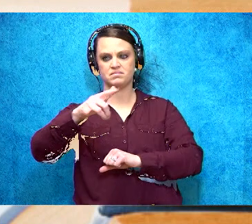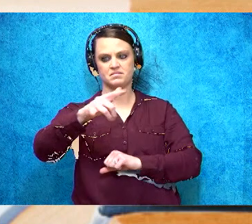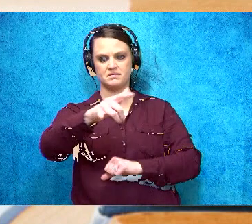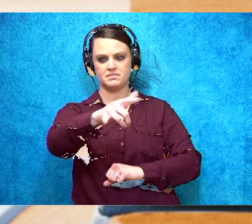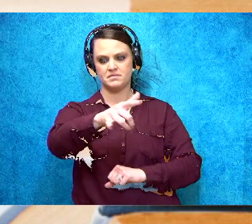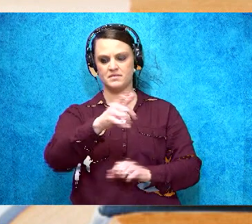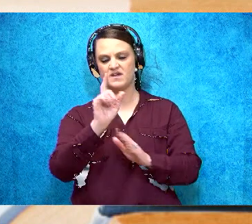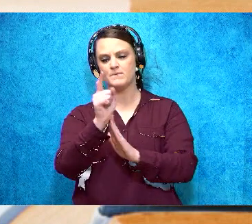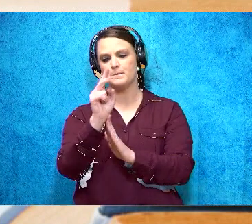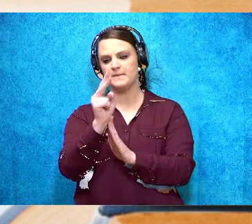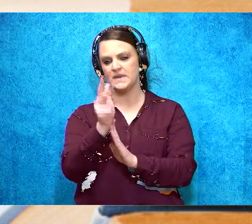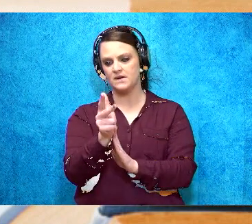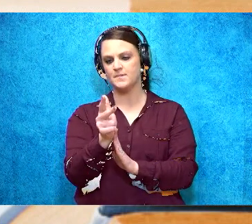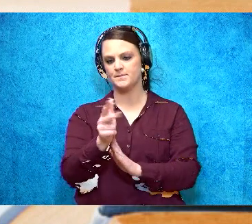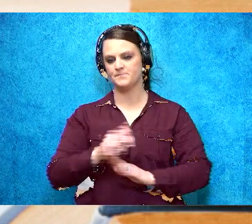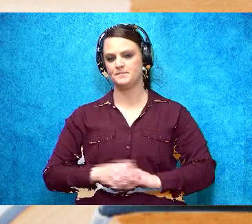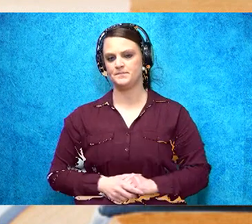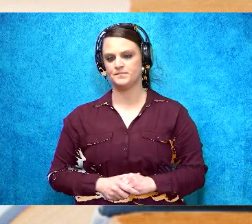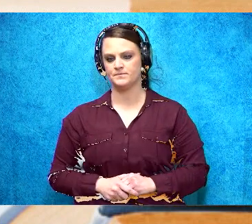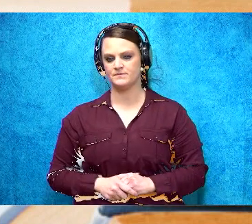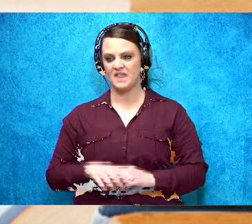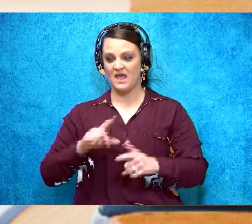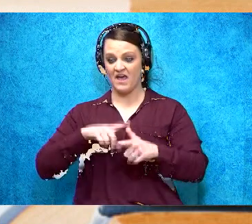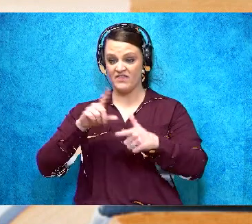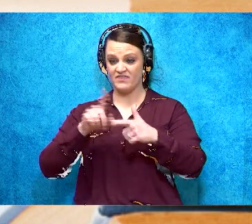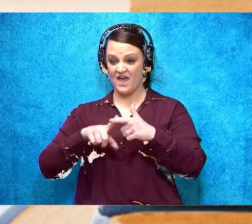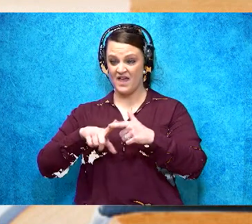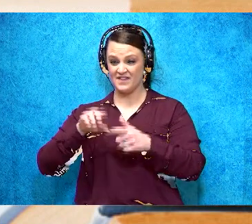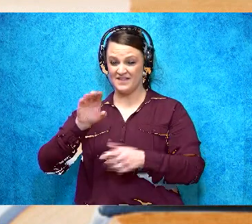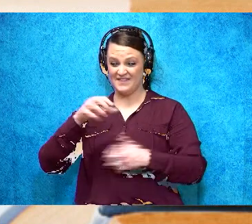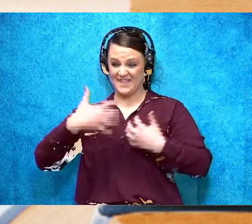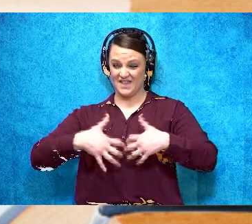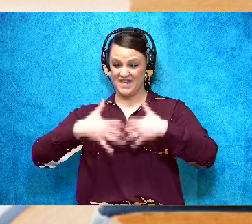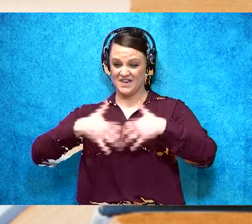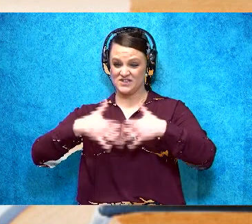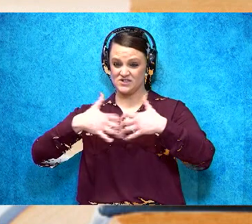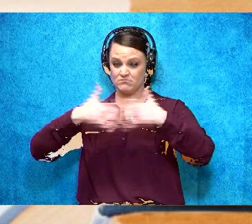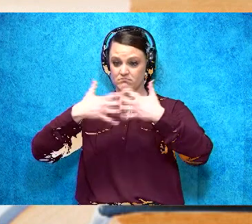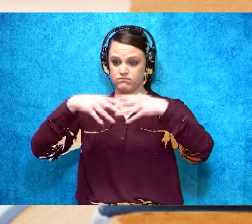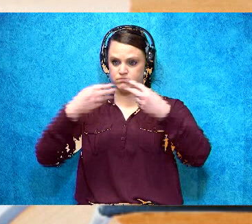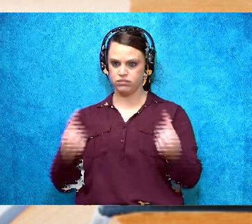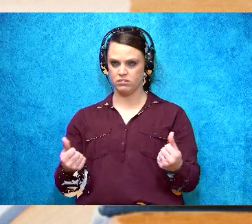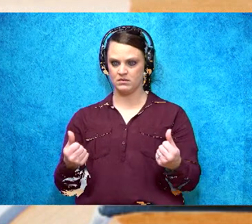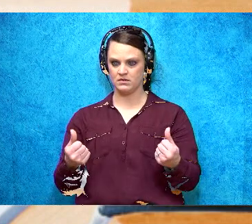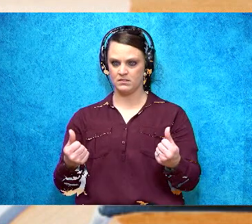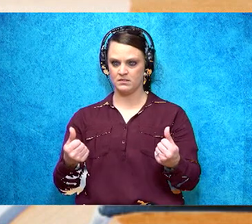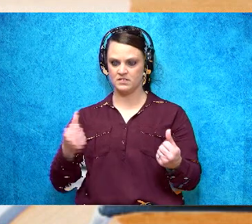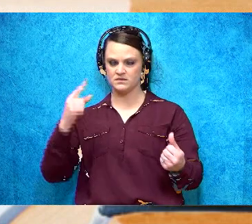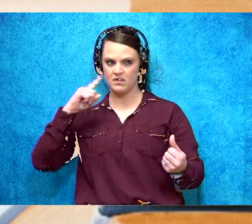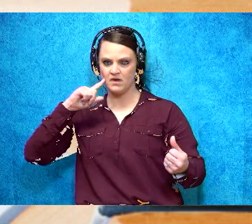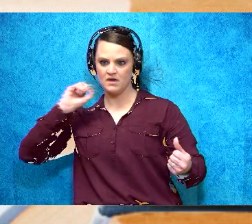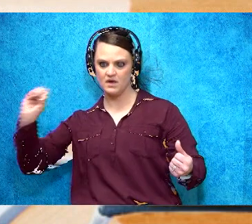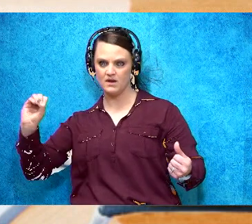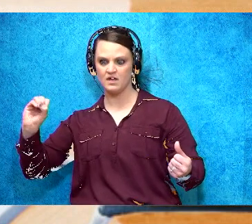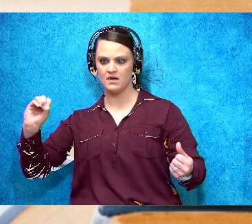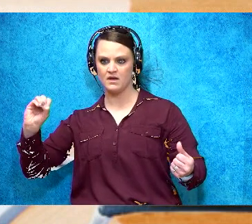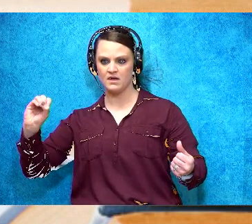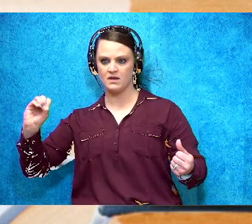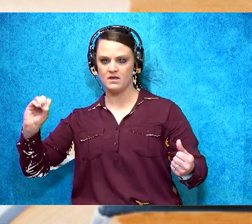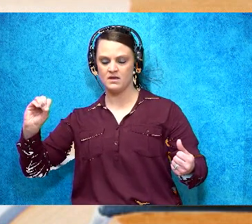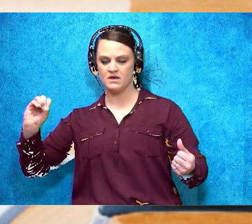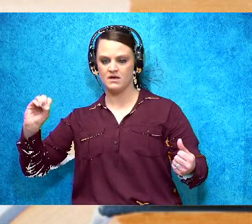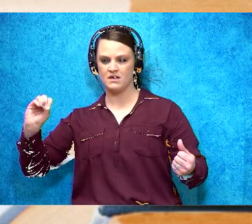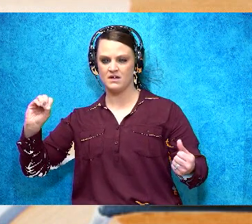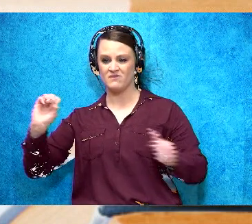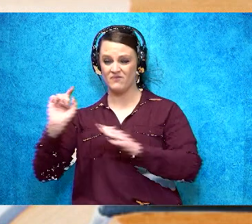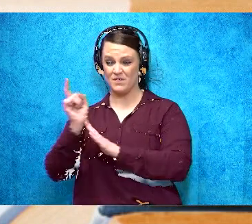minutes. Then the engine roar was gone completely. For